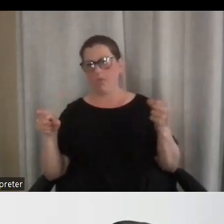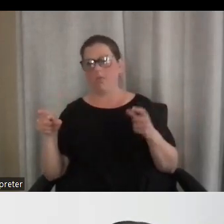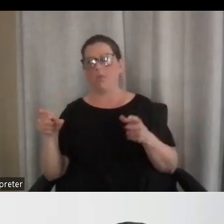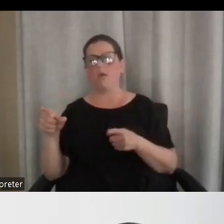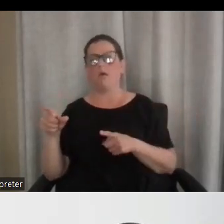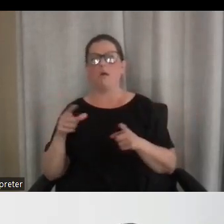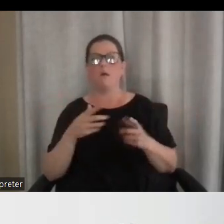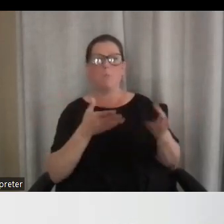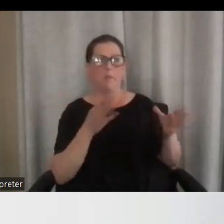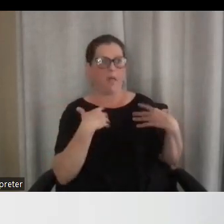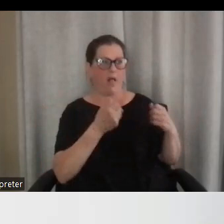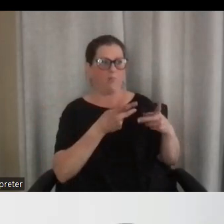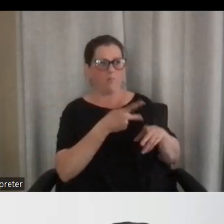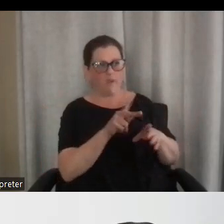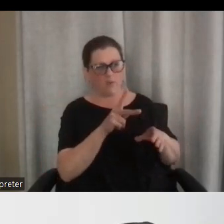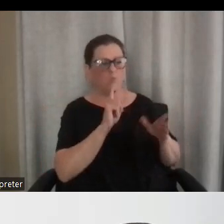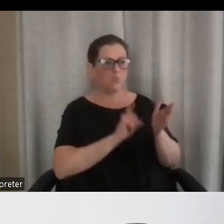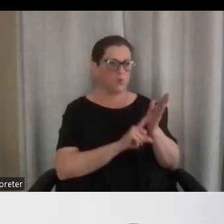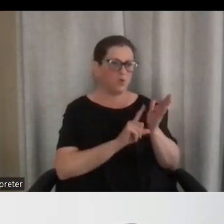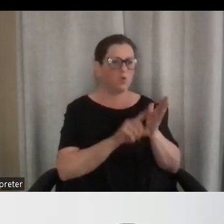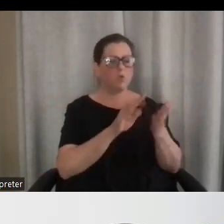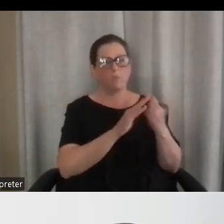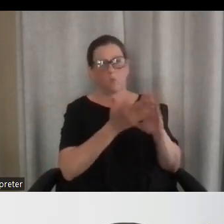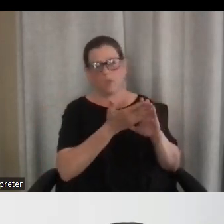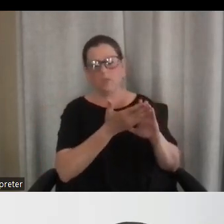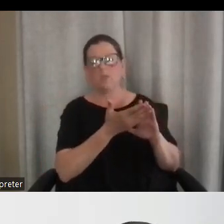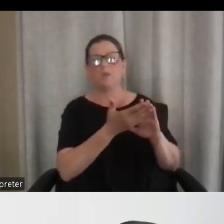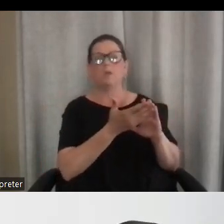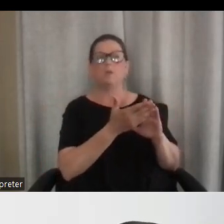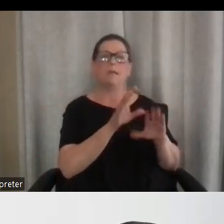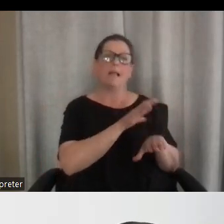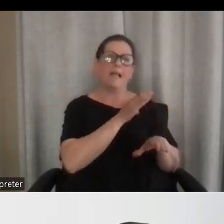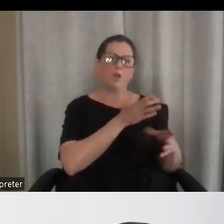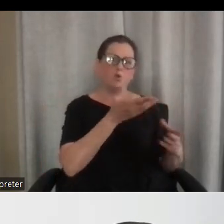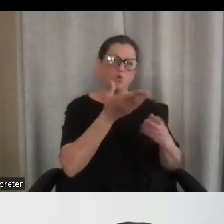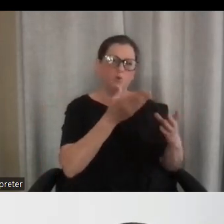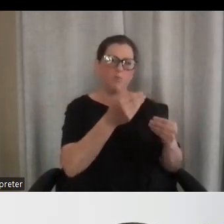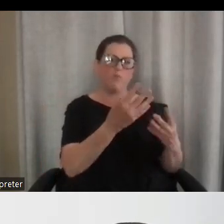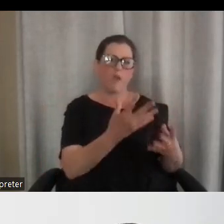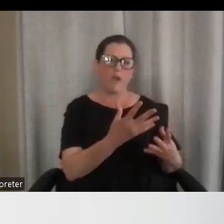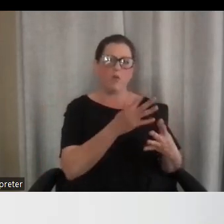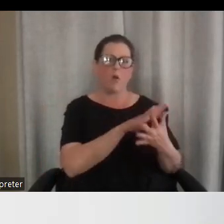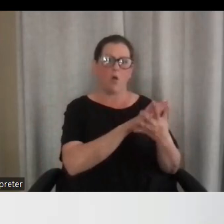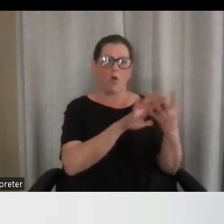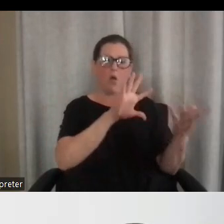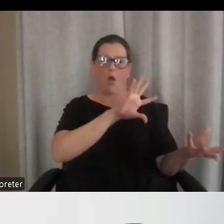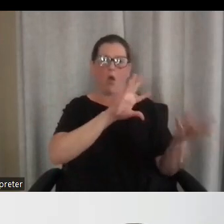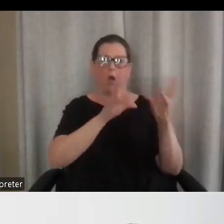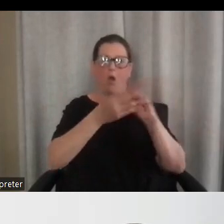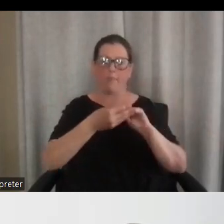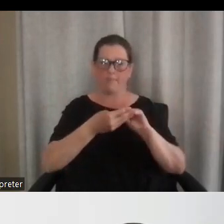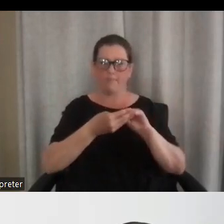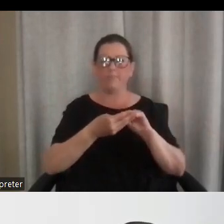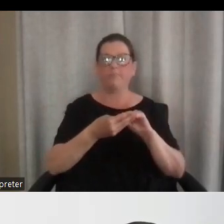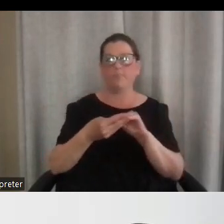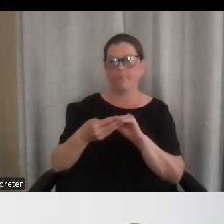health professionals, researchers, community members, clinical service providers, all together in order